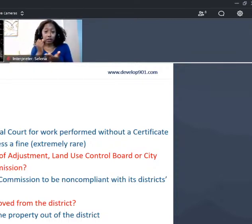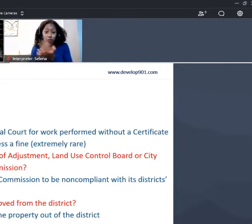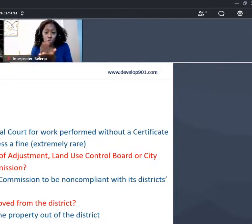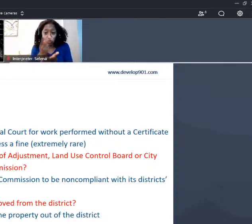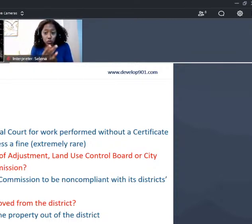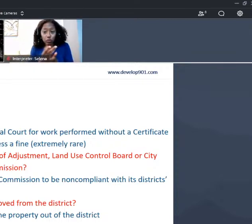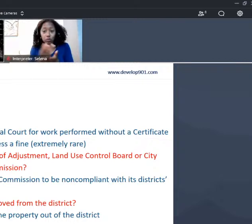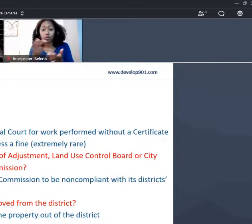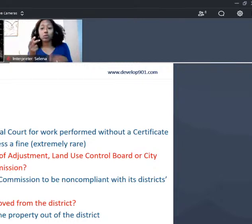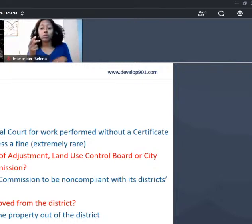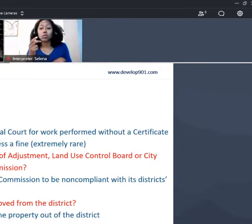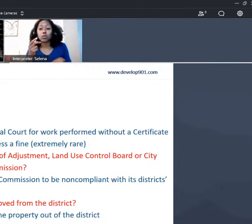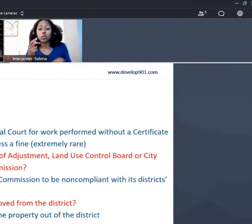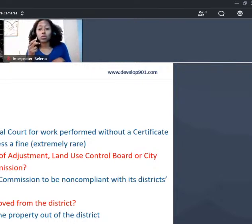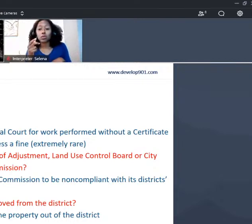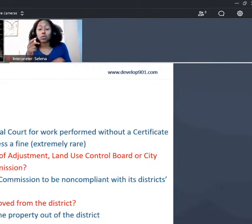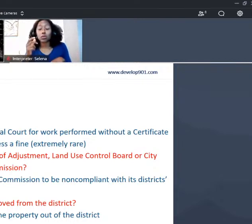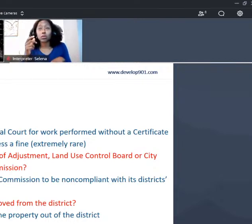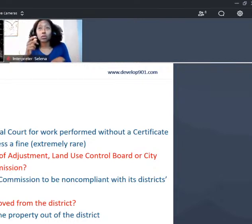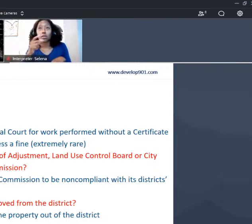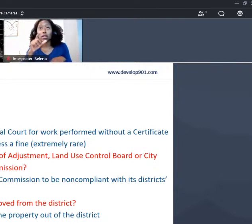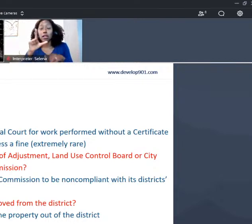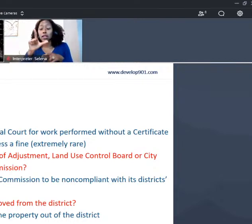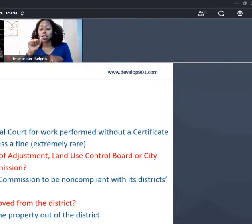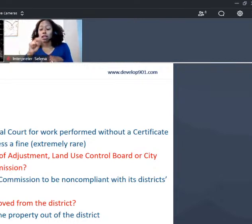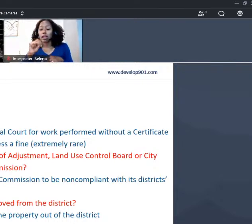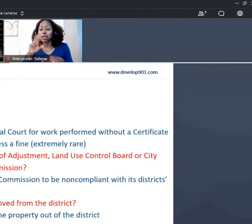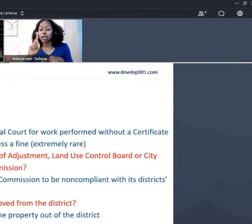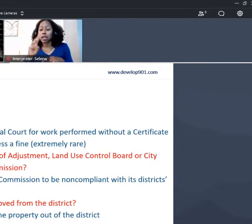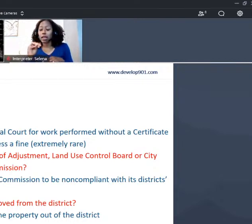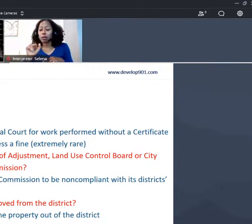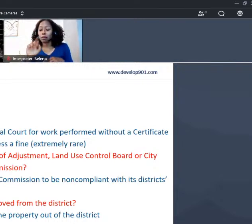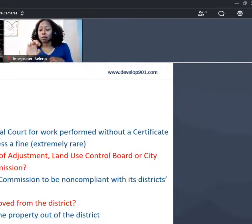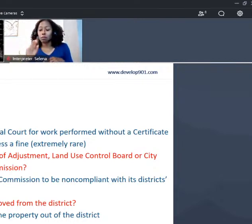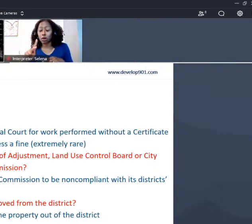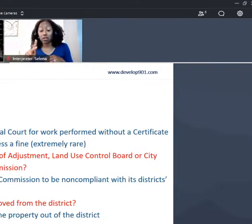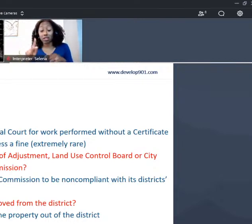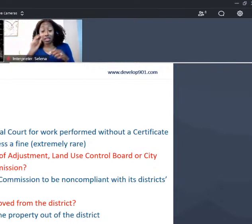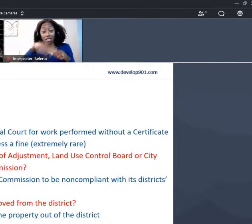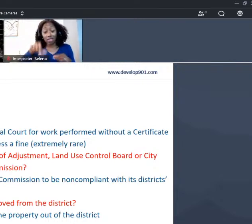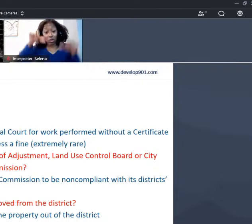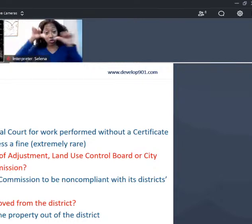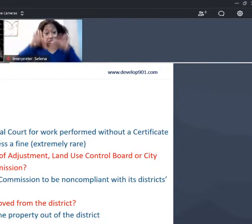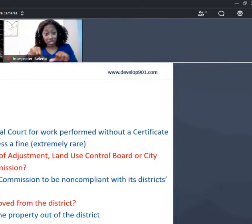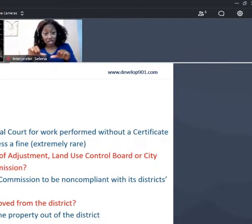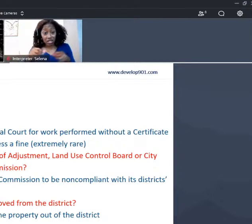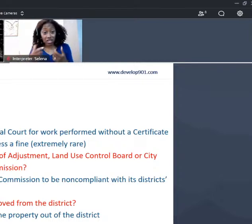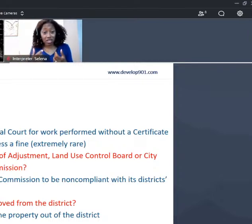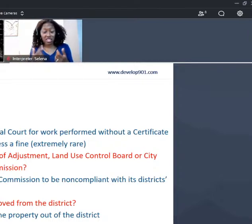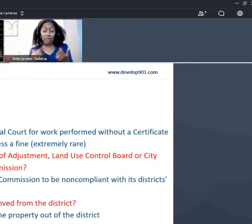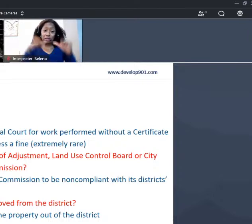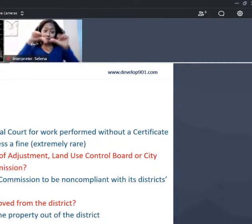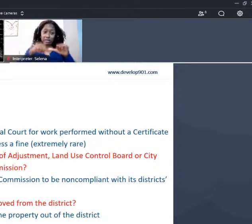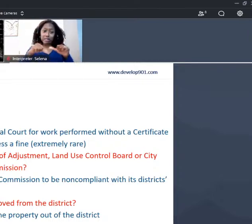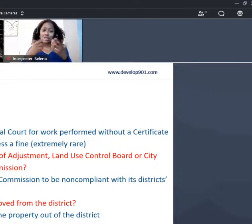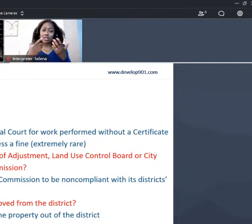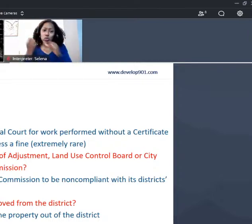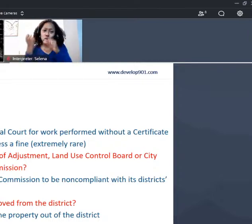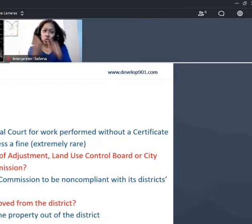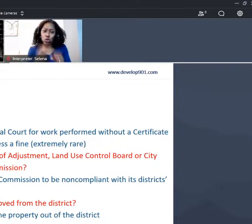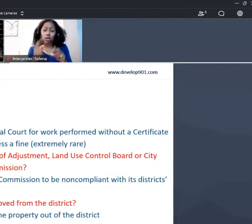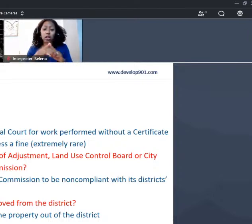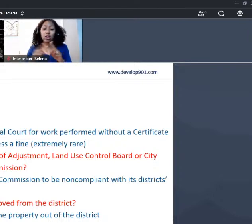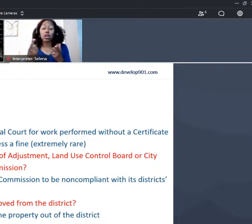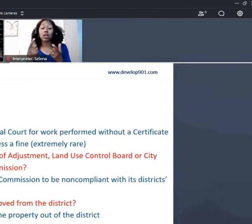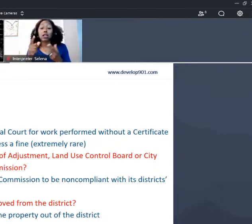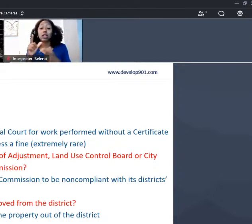be rejected by the Landmarks Commission? Well, rejection's a strong word. What it can do, what the Landmarks Commission can do, is